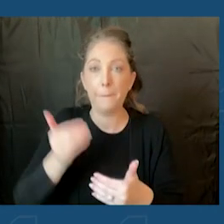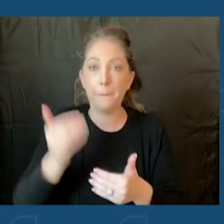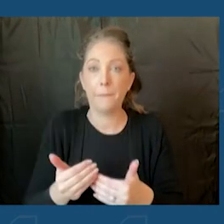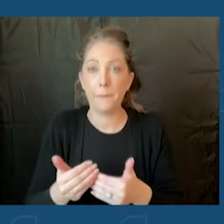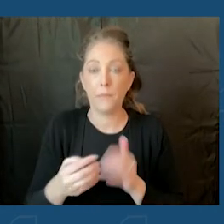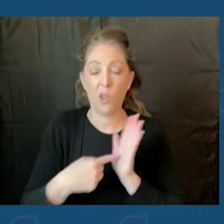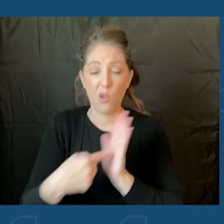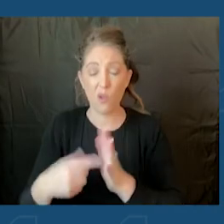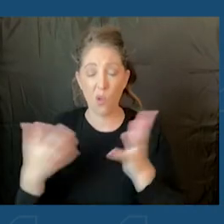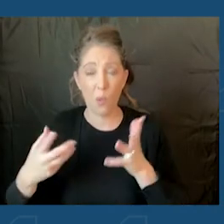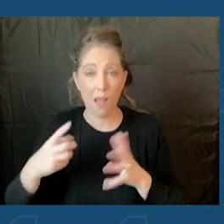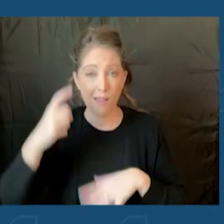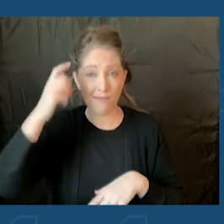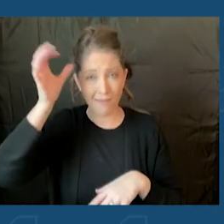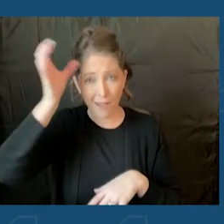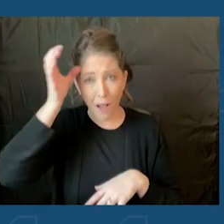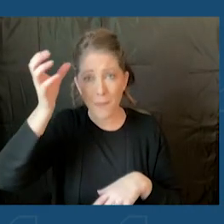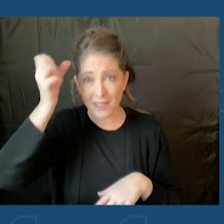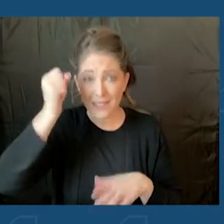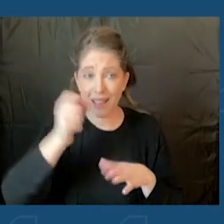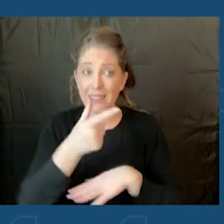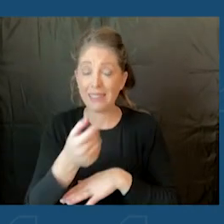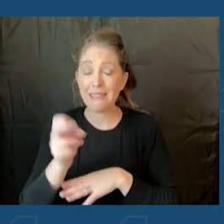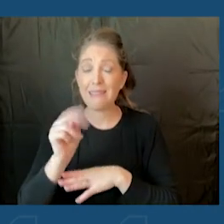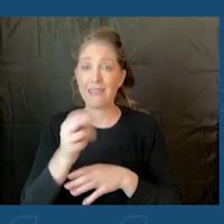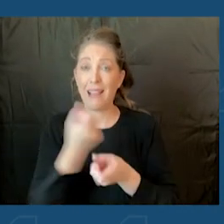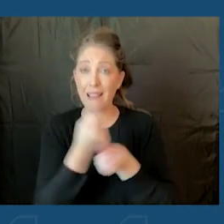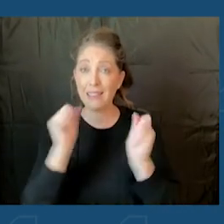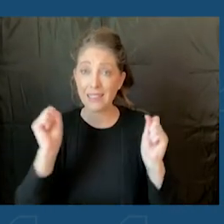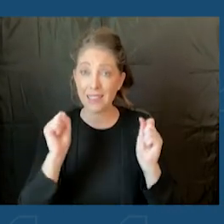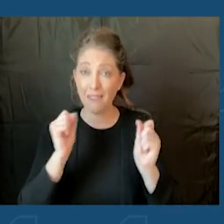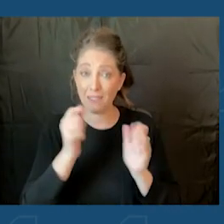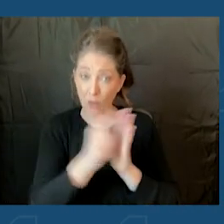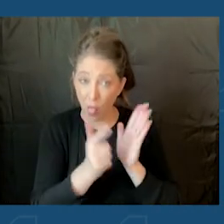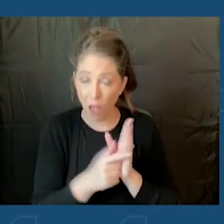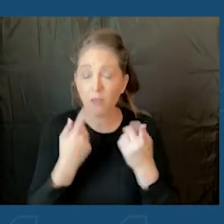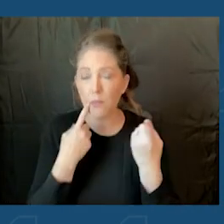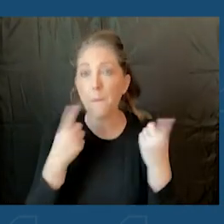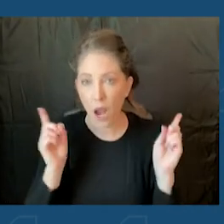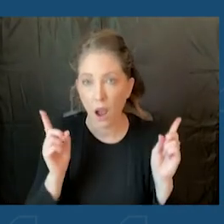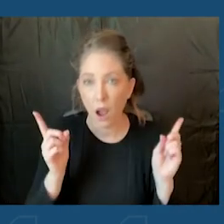sense gun safety measures work, and we can end gun violence. Thank you.